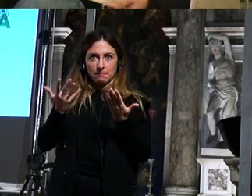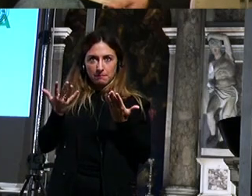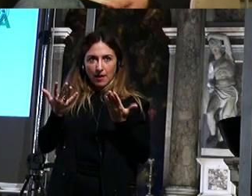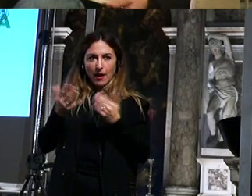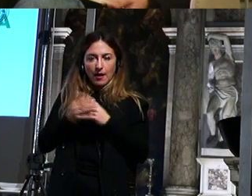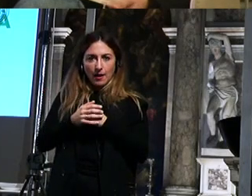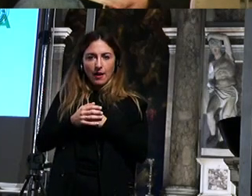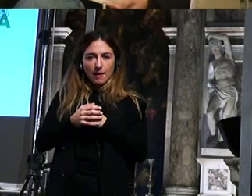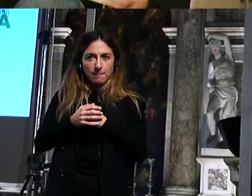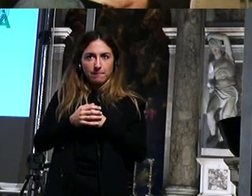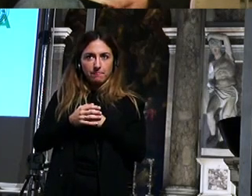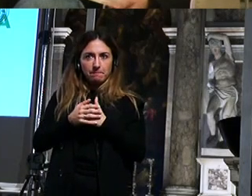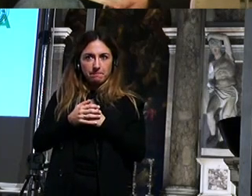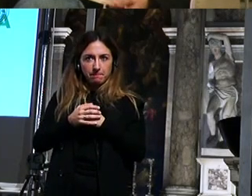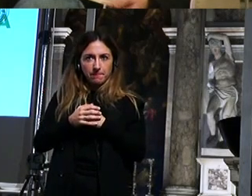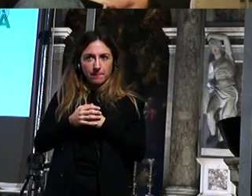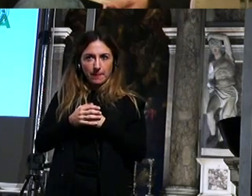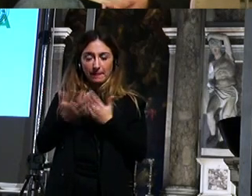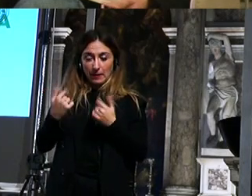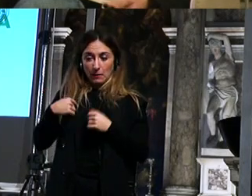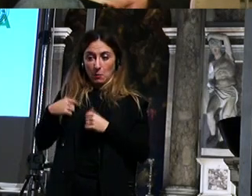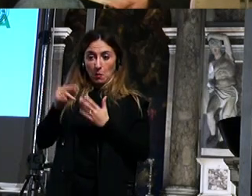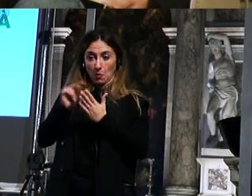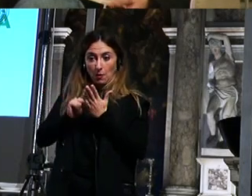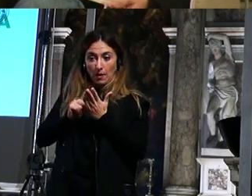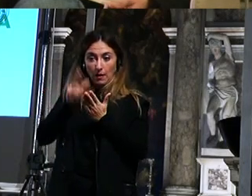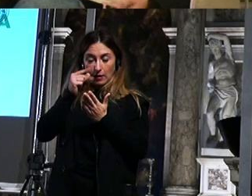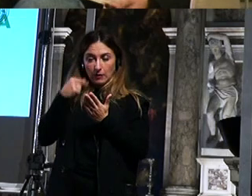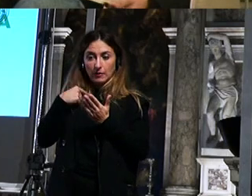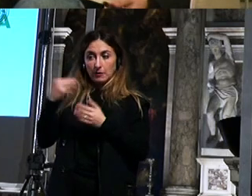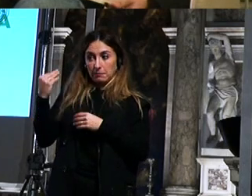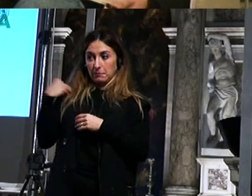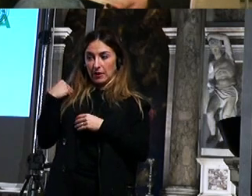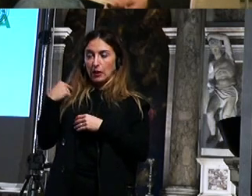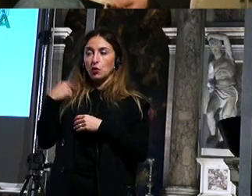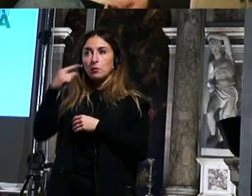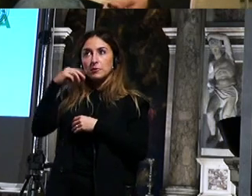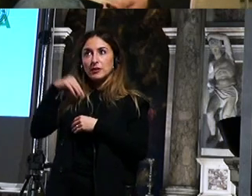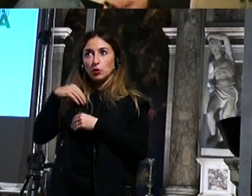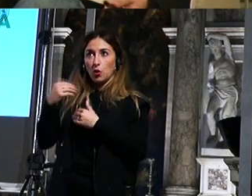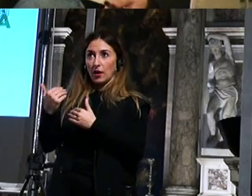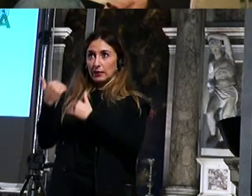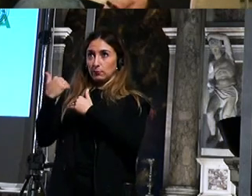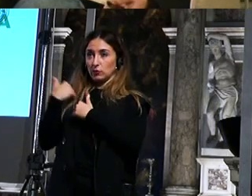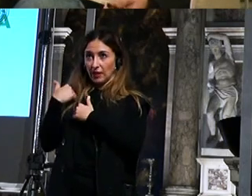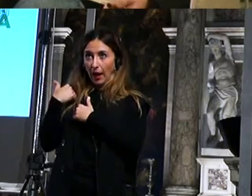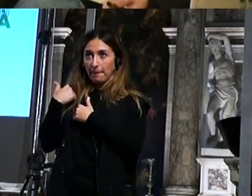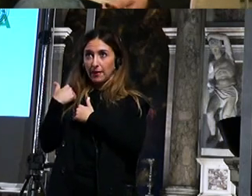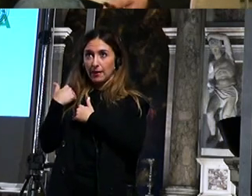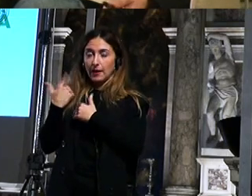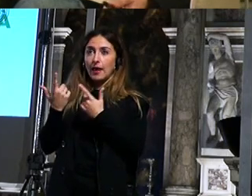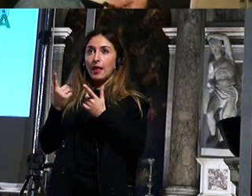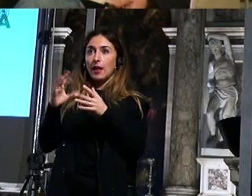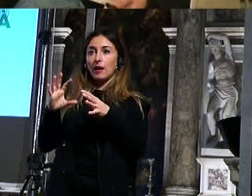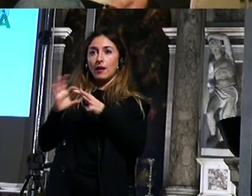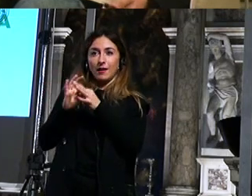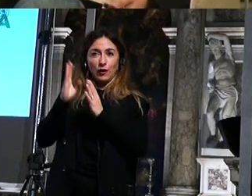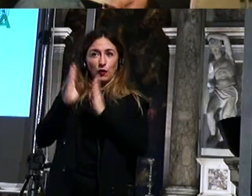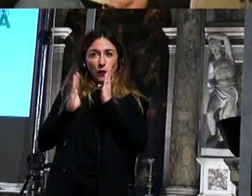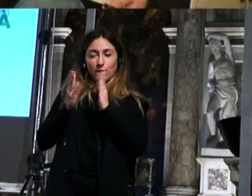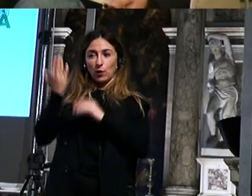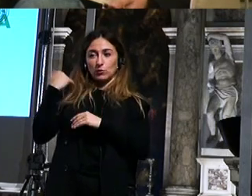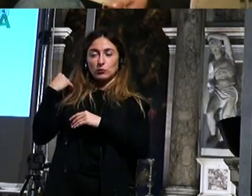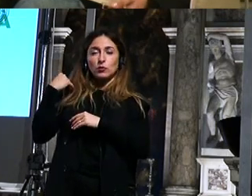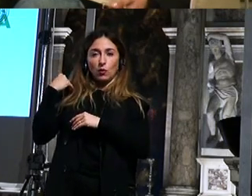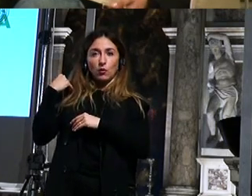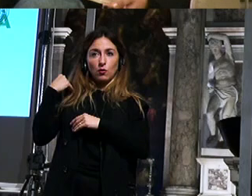know, whether I feel responsibility to my Jewish past, or I'm described as a